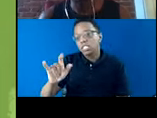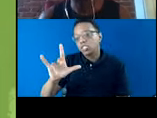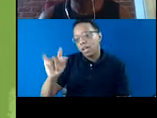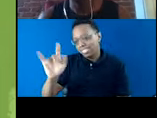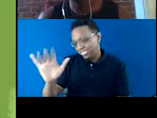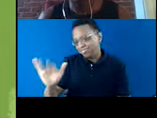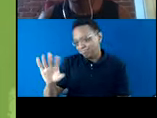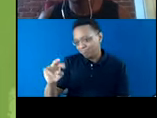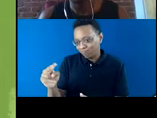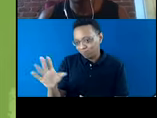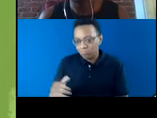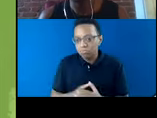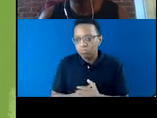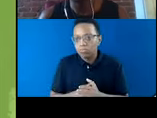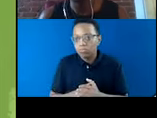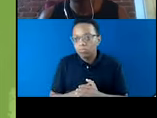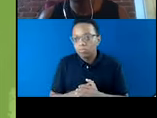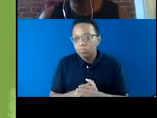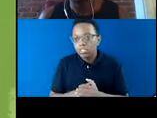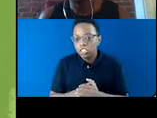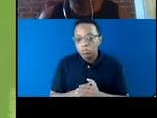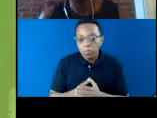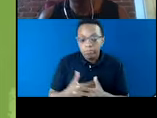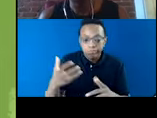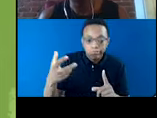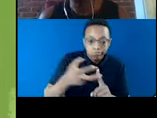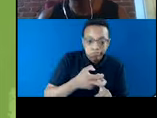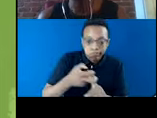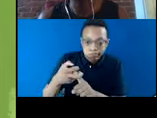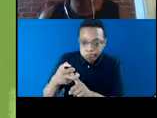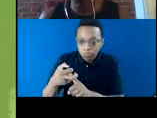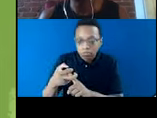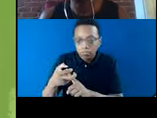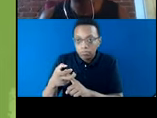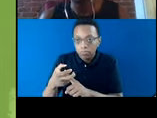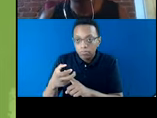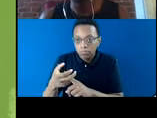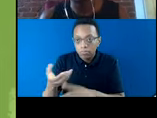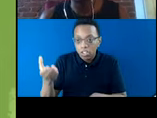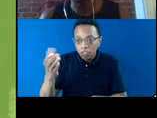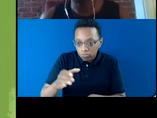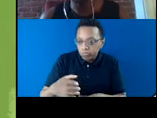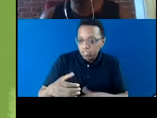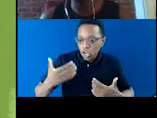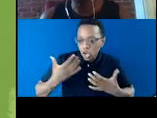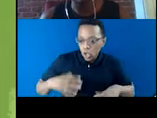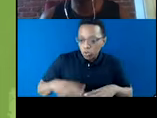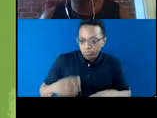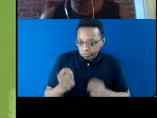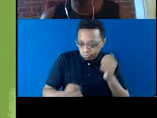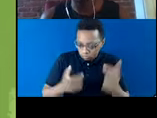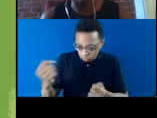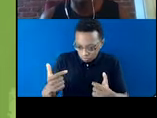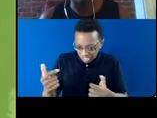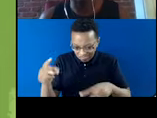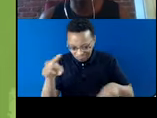her to undress so that they could see basically how her body was shaped. And they determined that her body was that